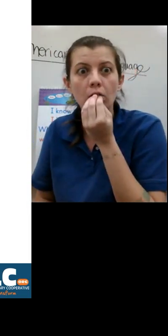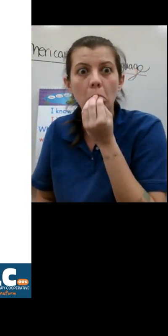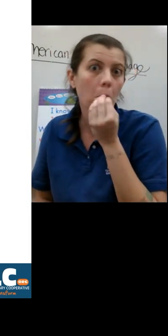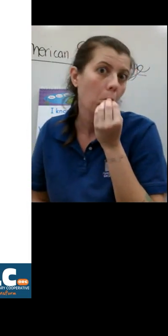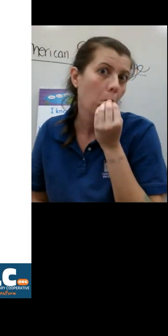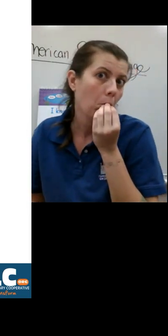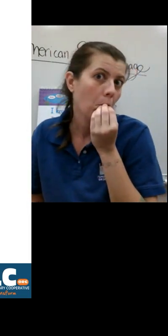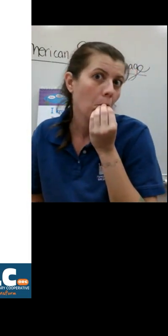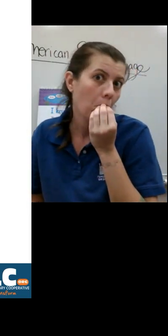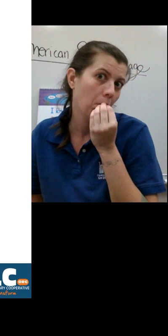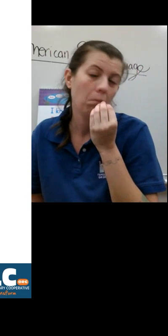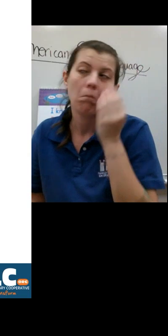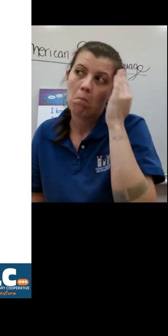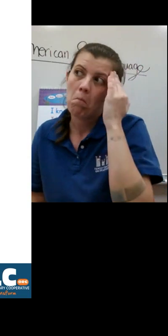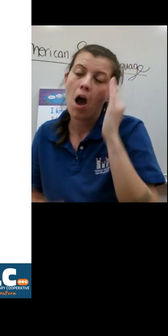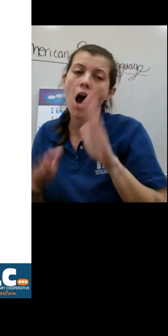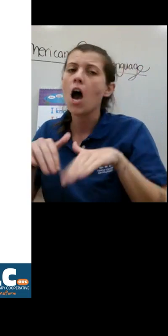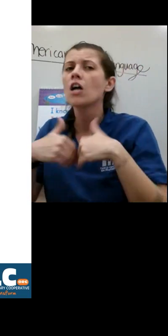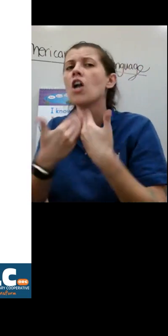food.